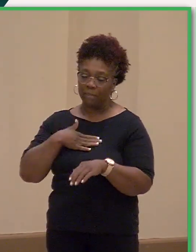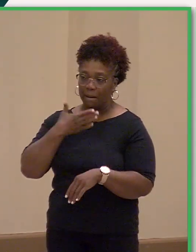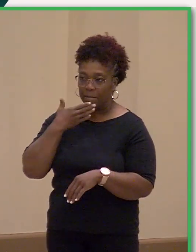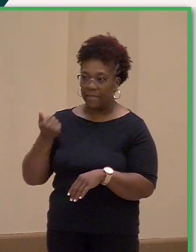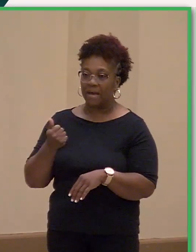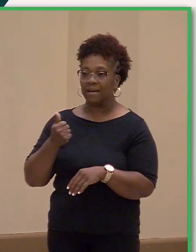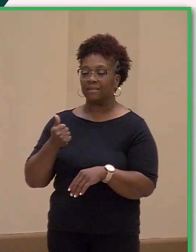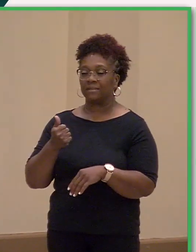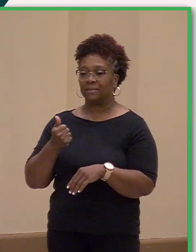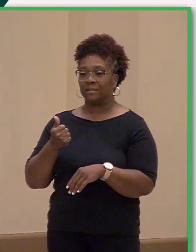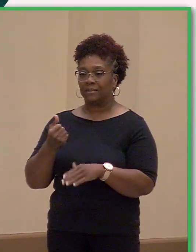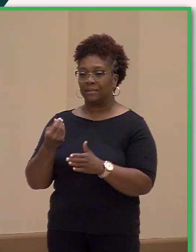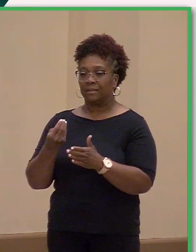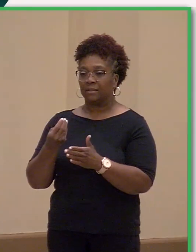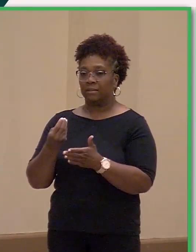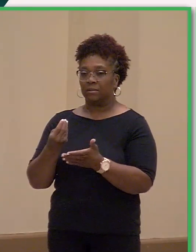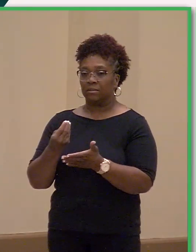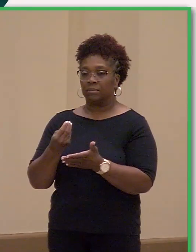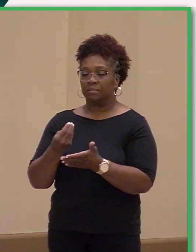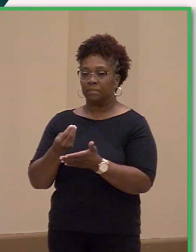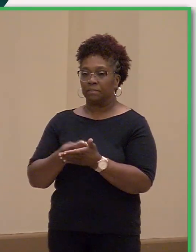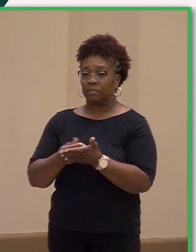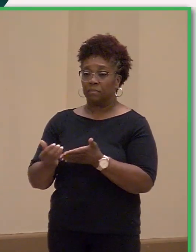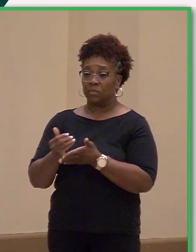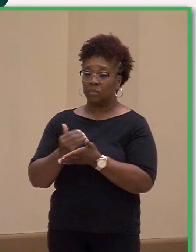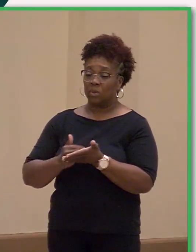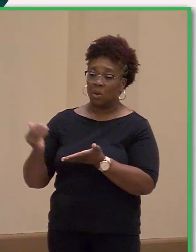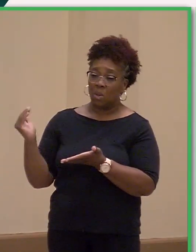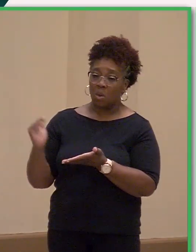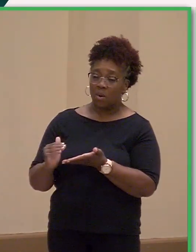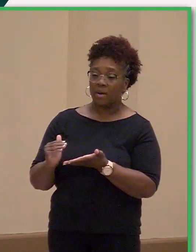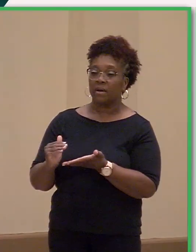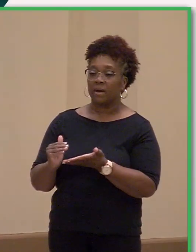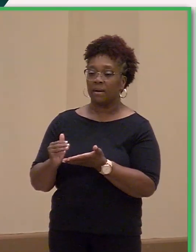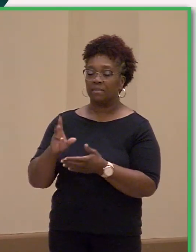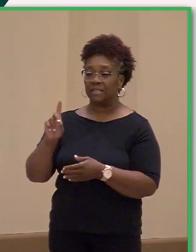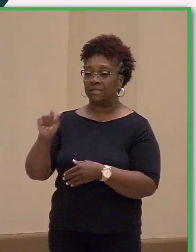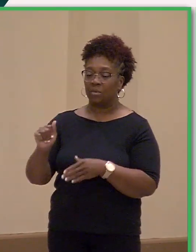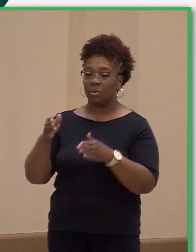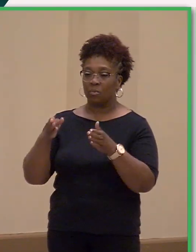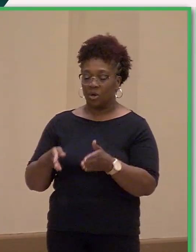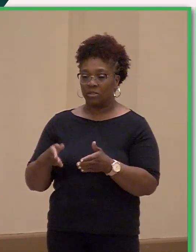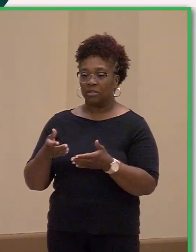a low-income disabled person with a supplement to income doing the taxi cab.